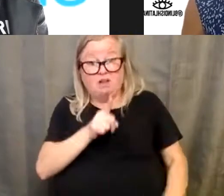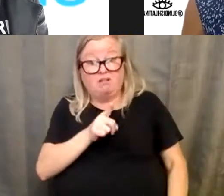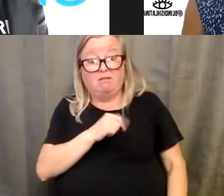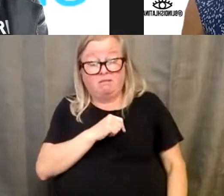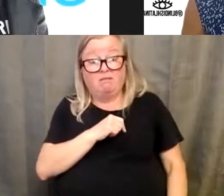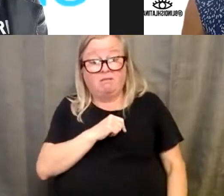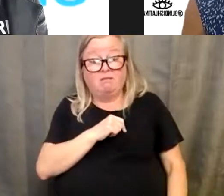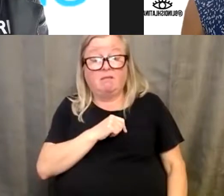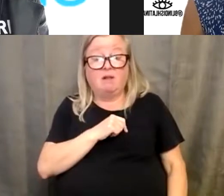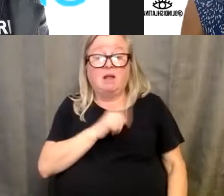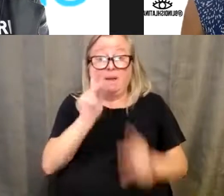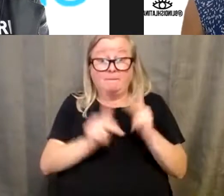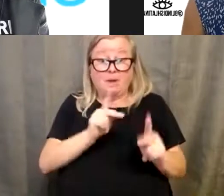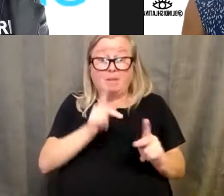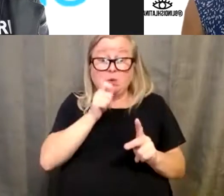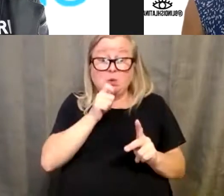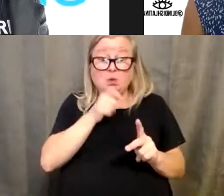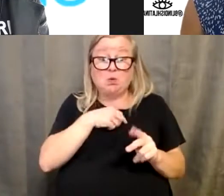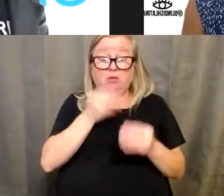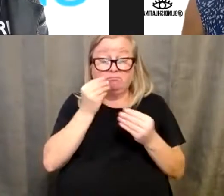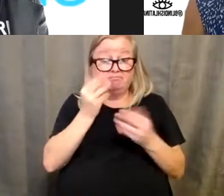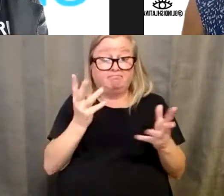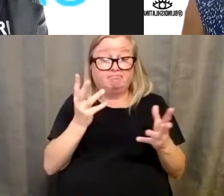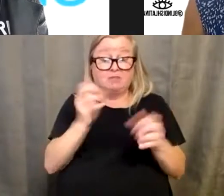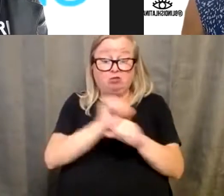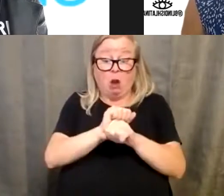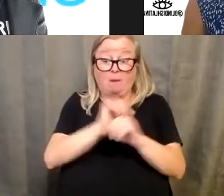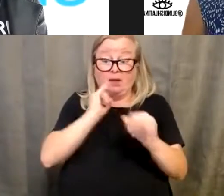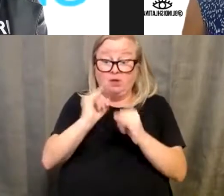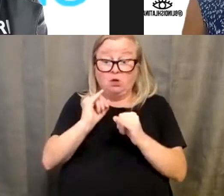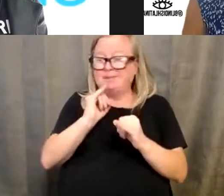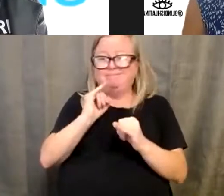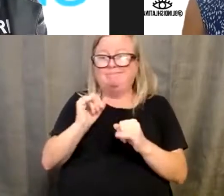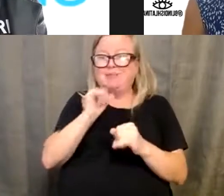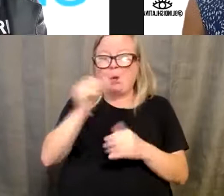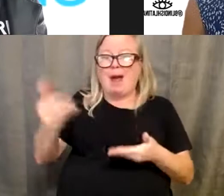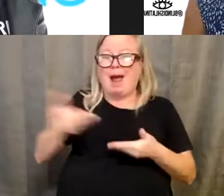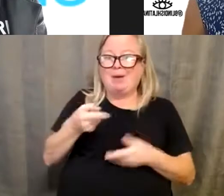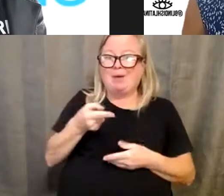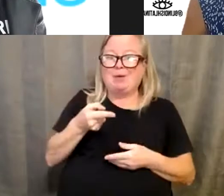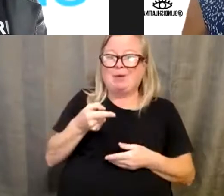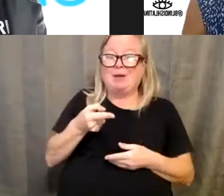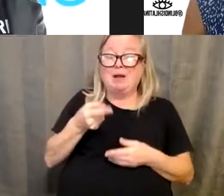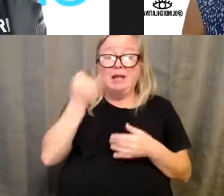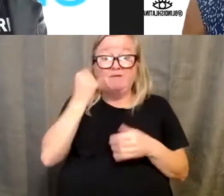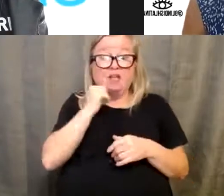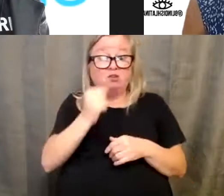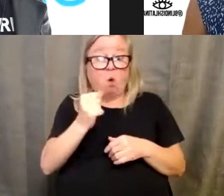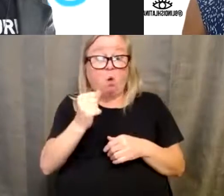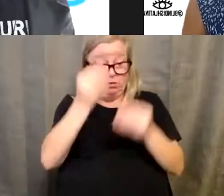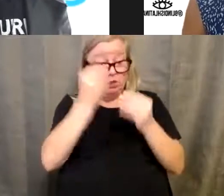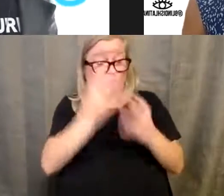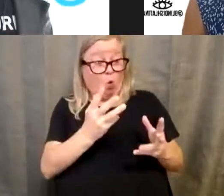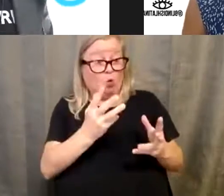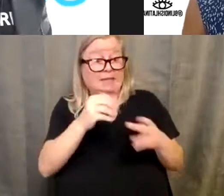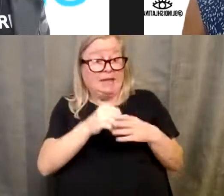people who, for example, disclose in a job interview and then they don't get hired, but then they don't disclose on other job interviews and they have gotten hired.